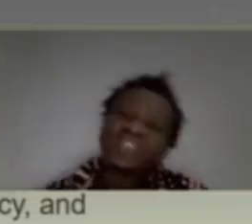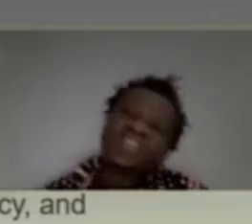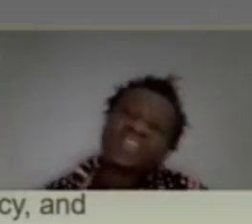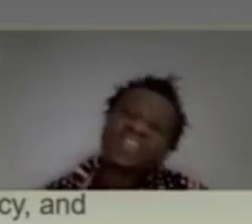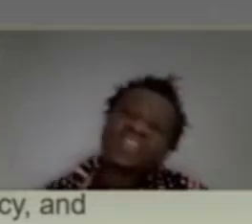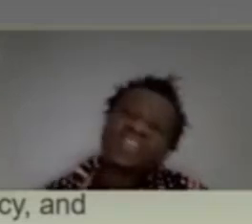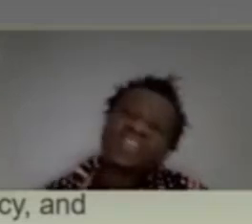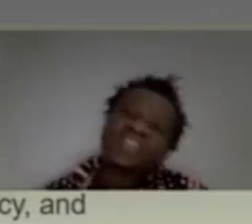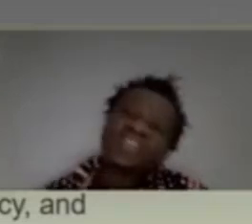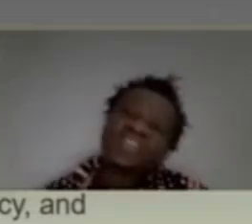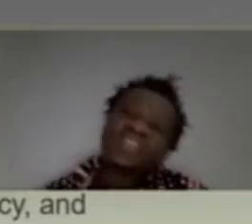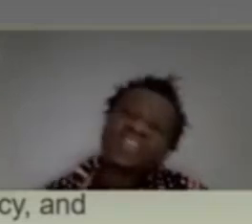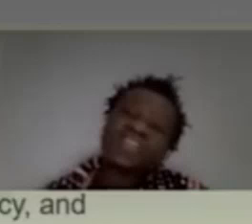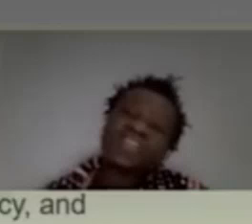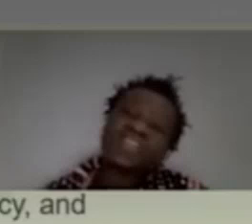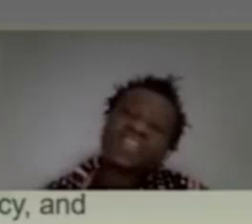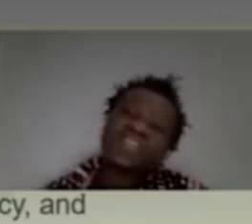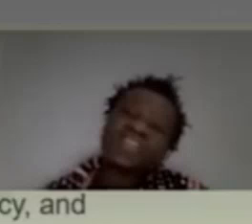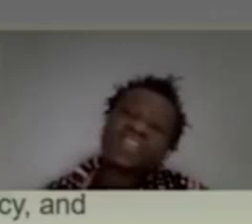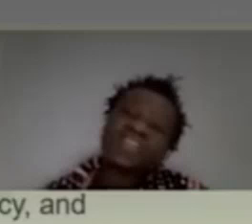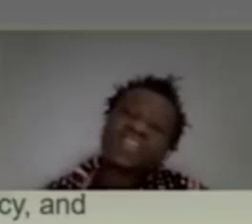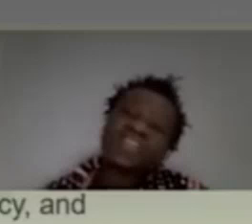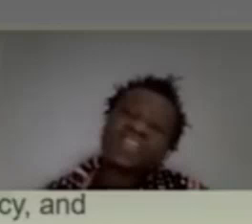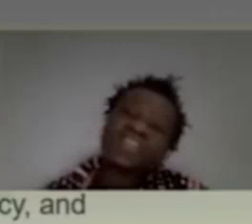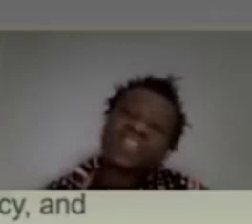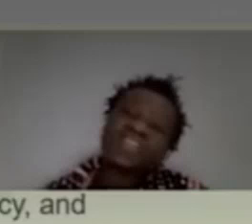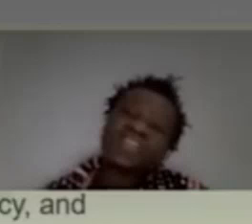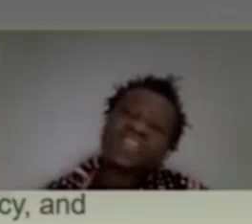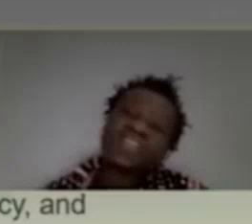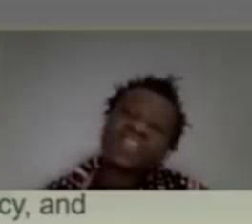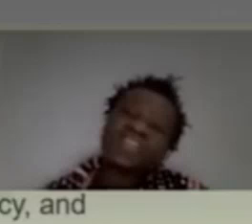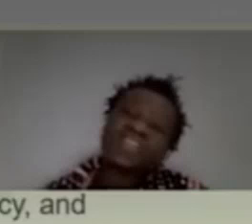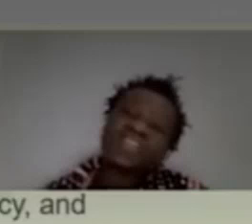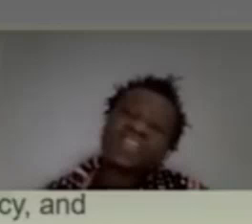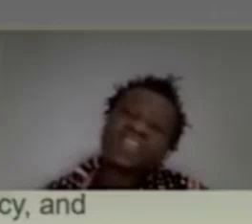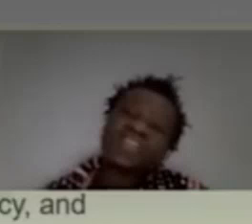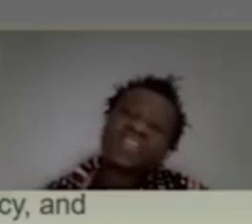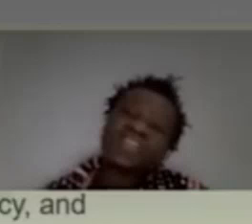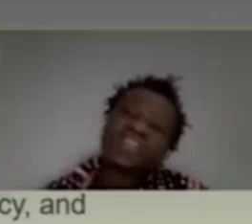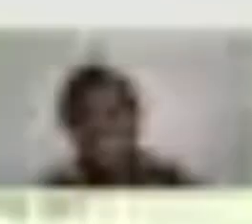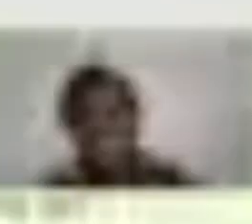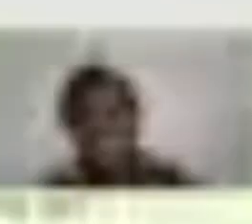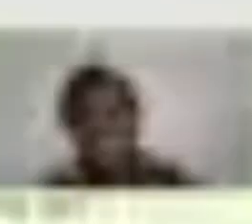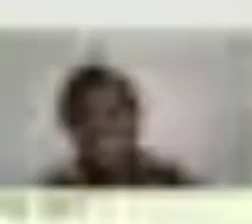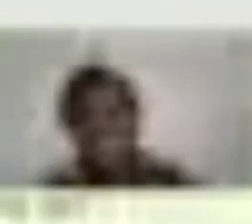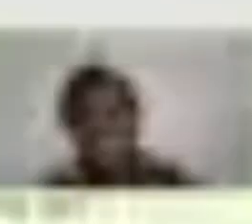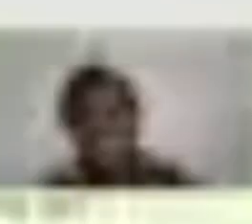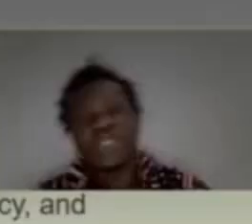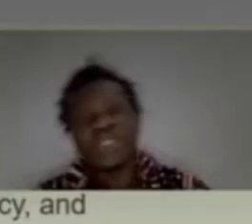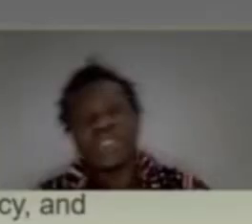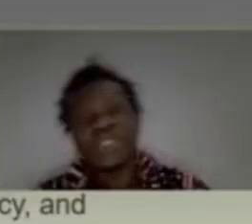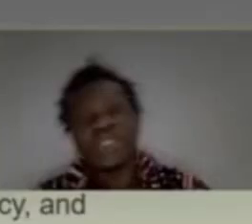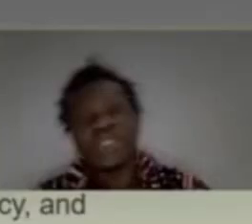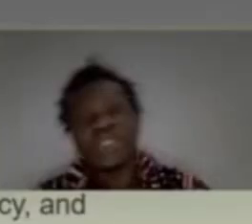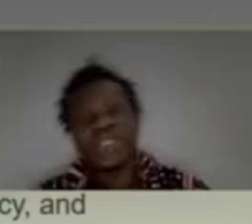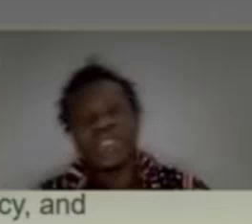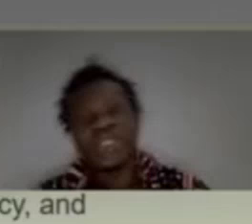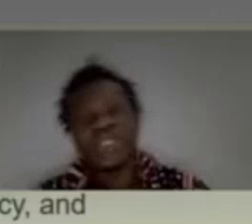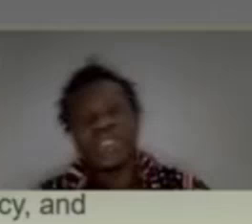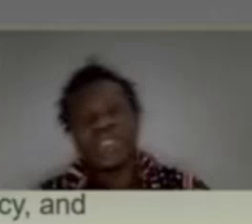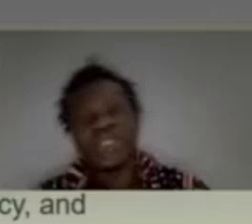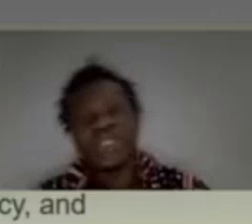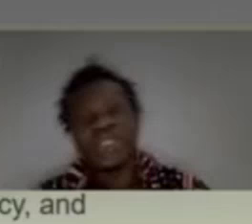So the colonial. Oops. I'm trying to find my slider. Okay, like that is. All right, so we'll start